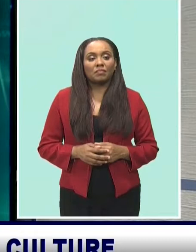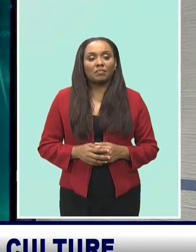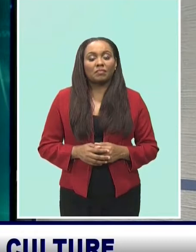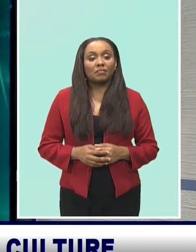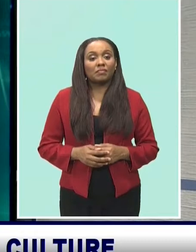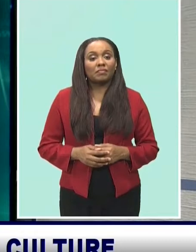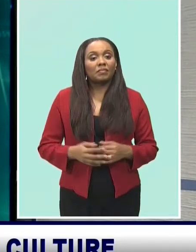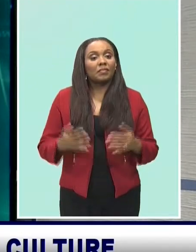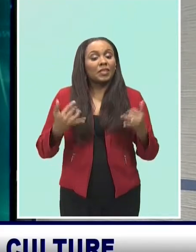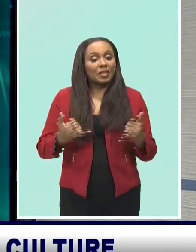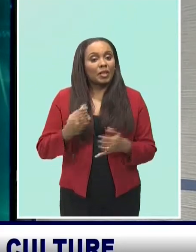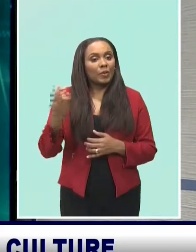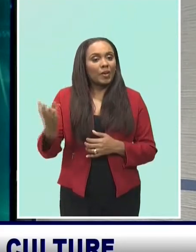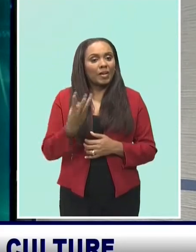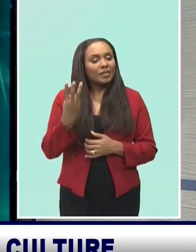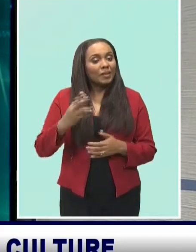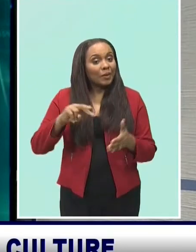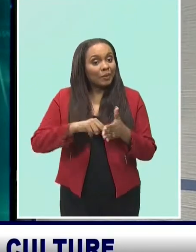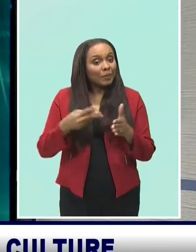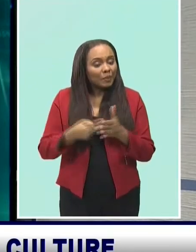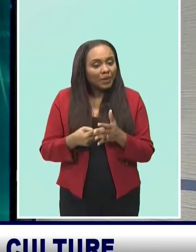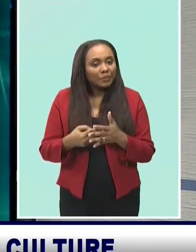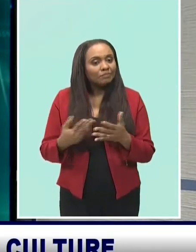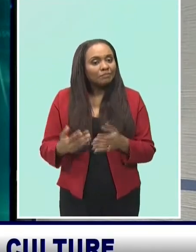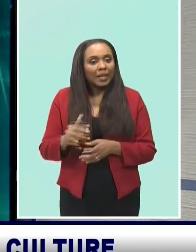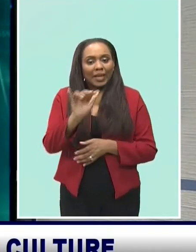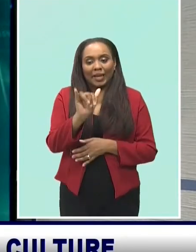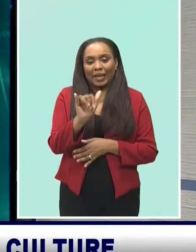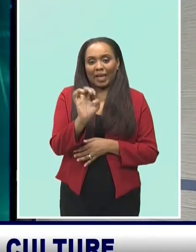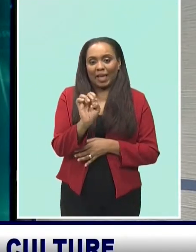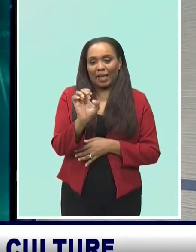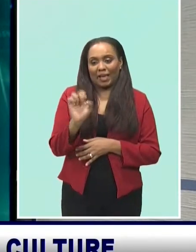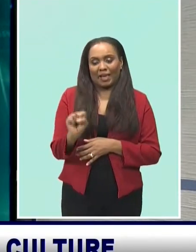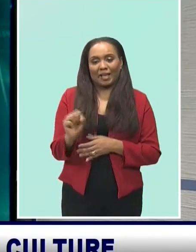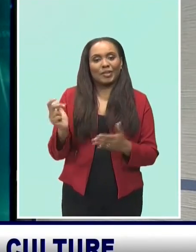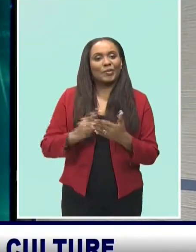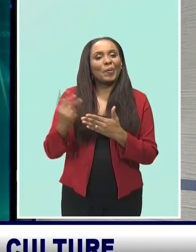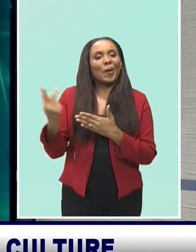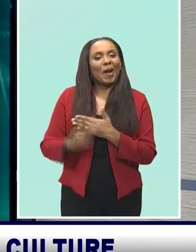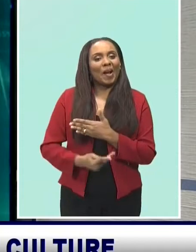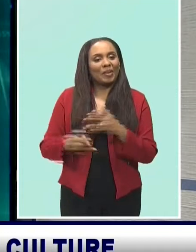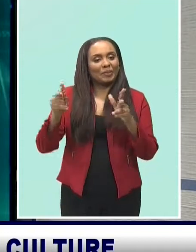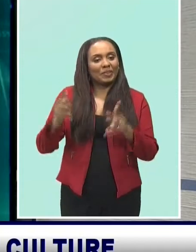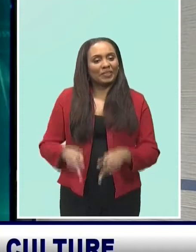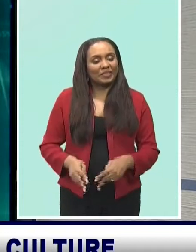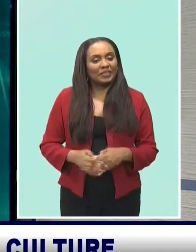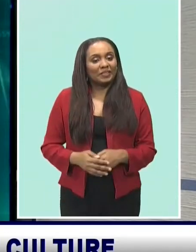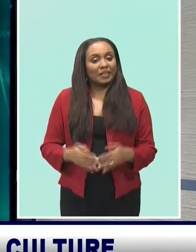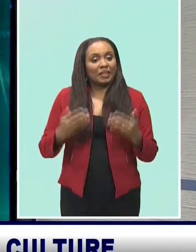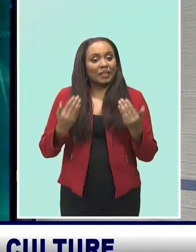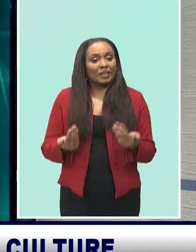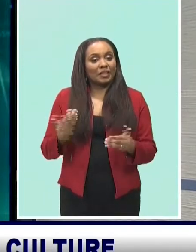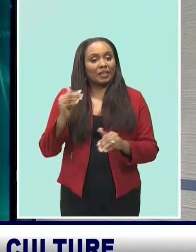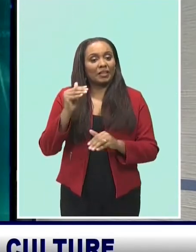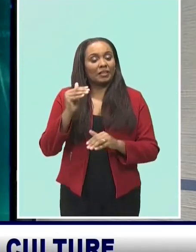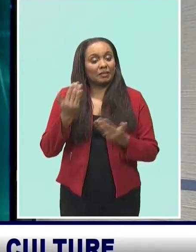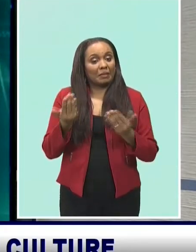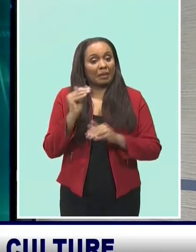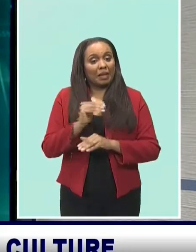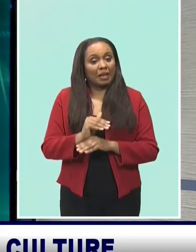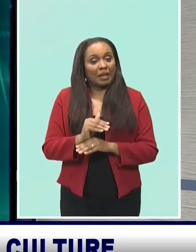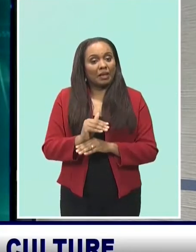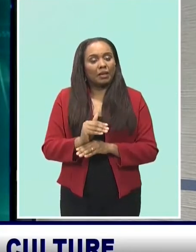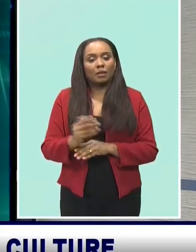It is Wednesday, so of course we feature one of the clients of the Youth Entrepreneurship Scheme. Tonight we look at a business taking a